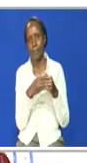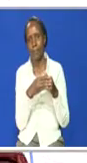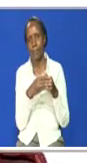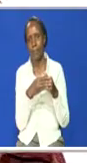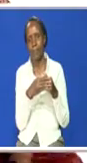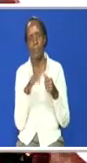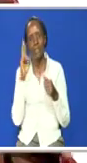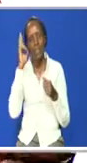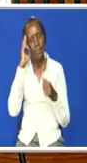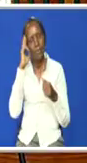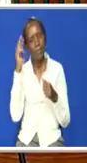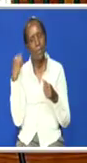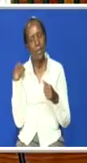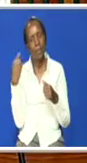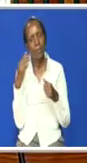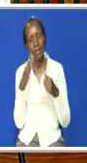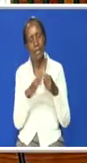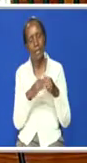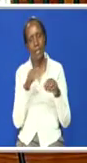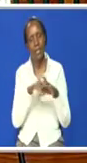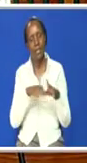nine. Remember number nine in our song?